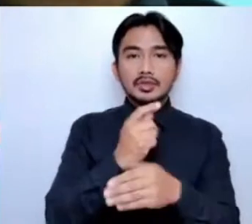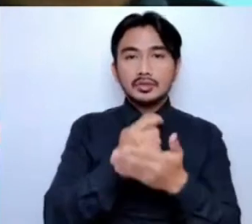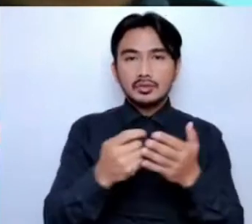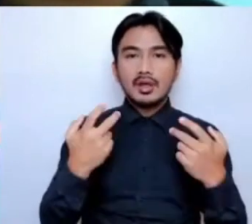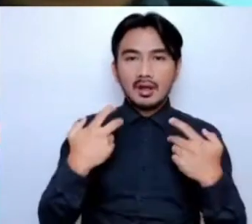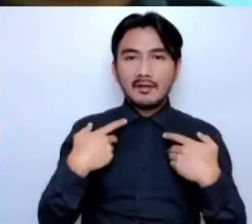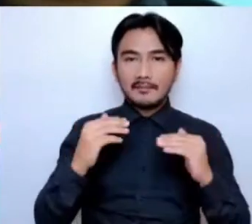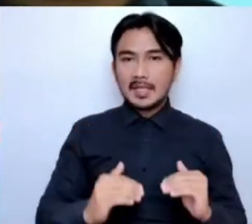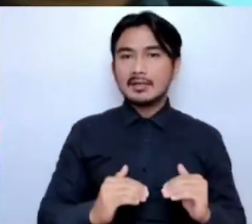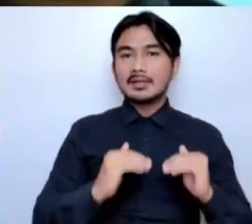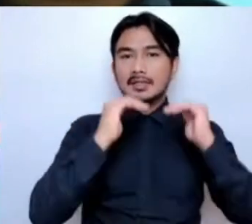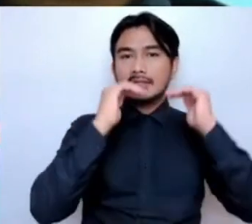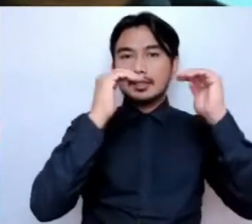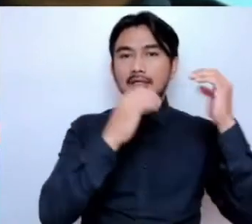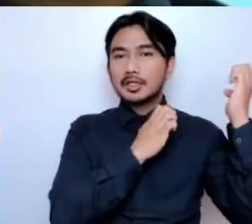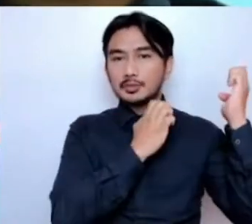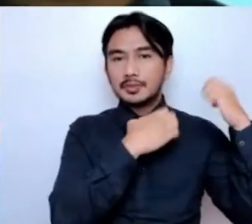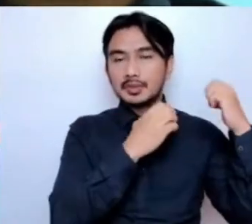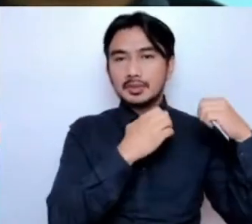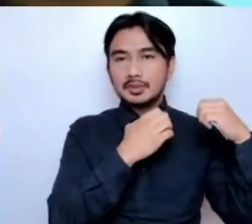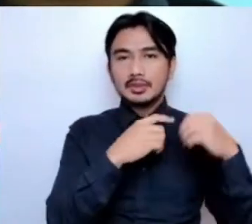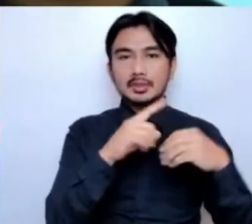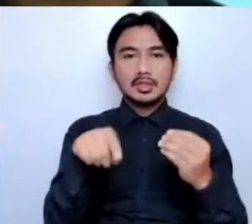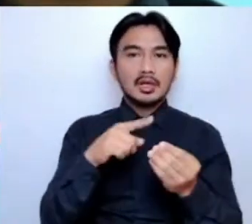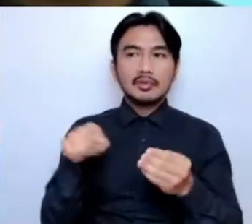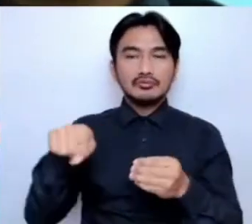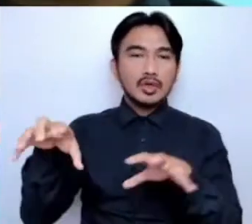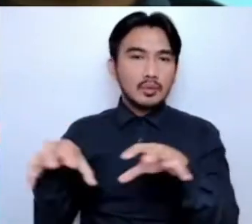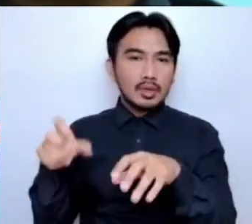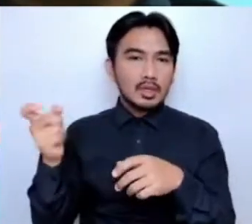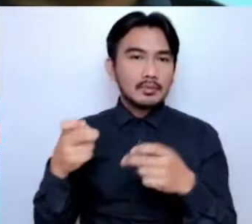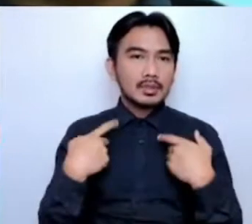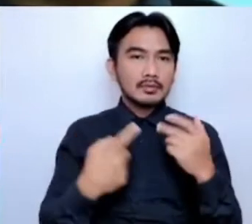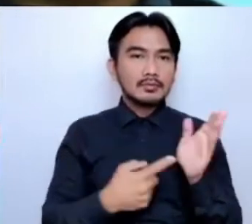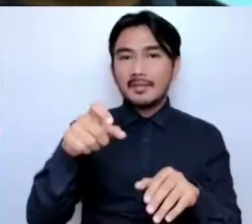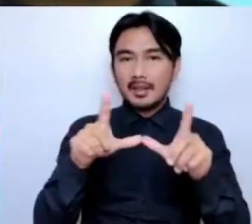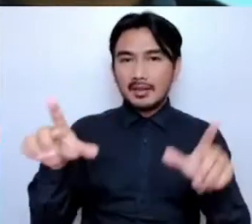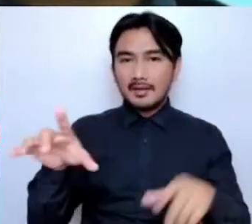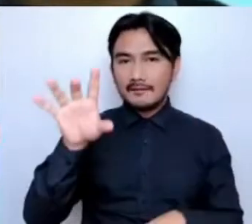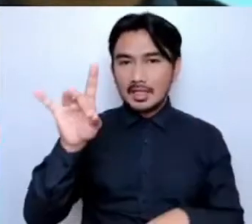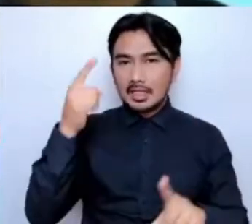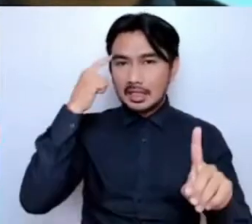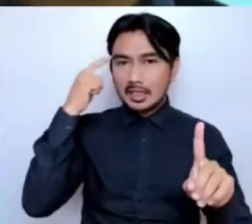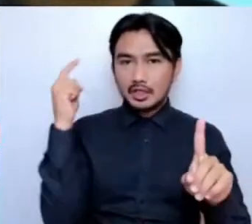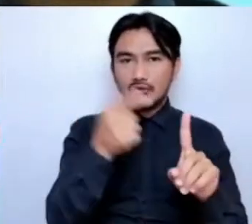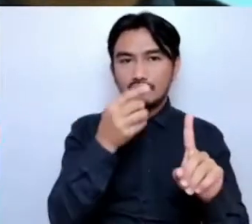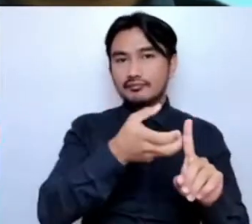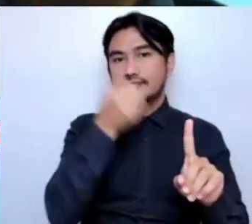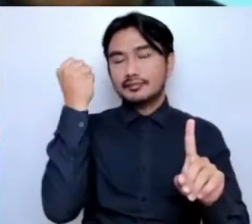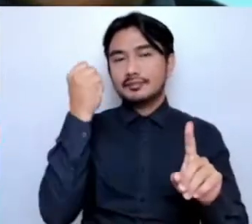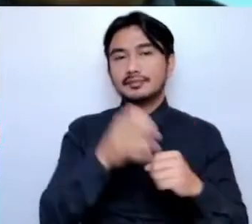the outstanding practice, you should be able to model at least level 8. And our